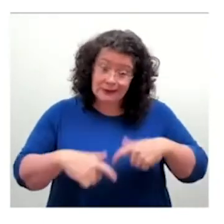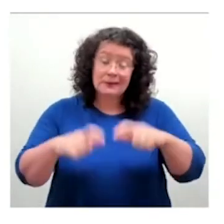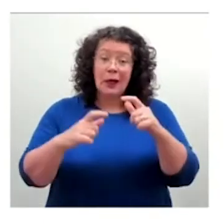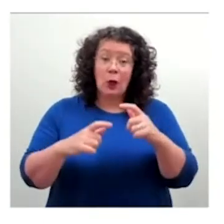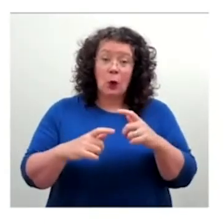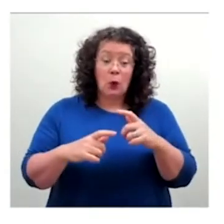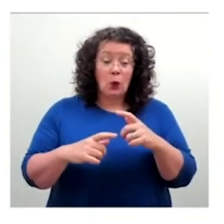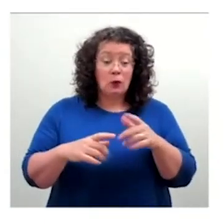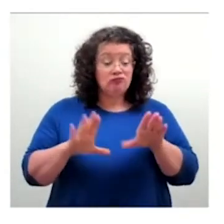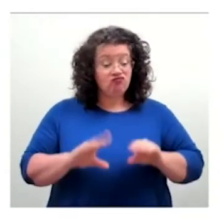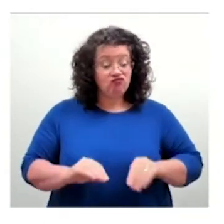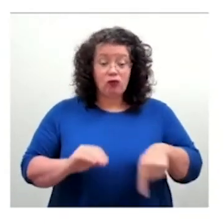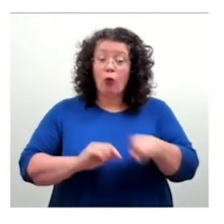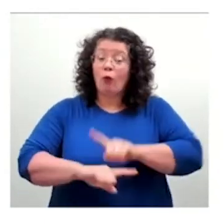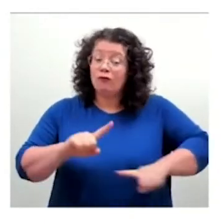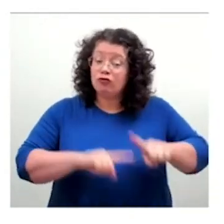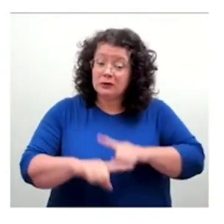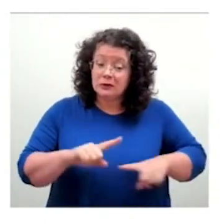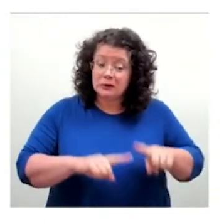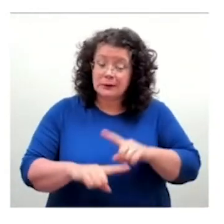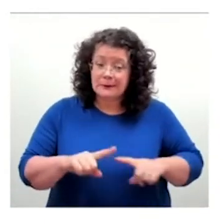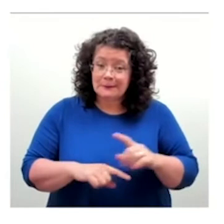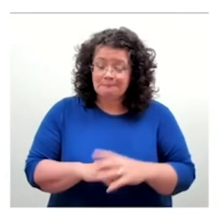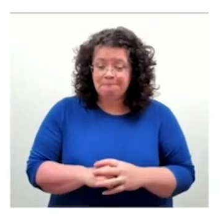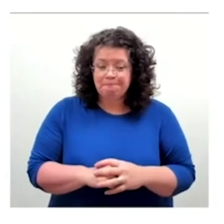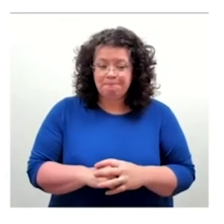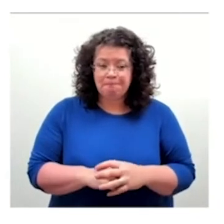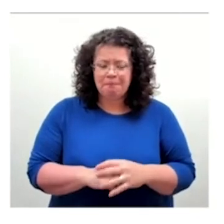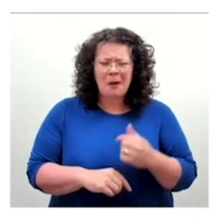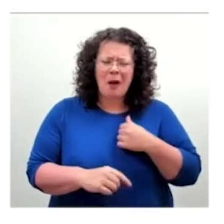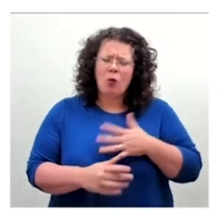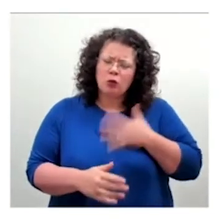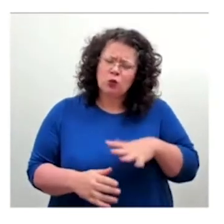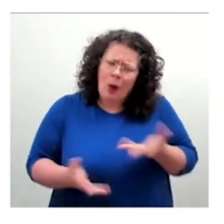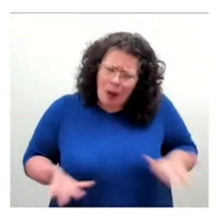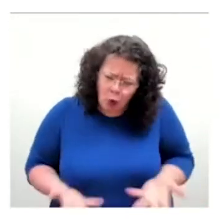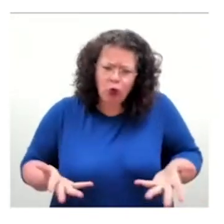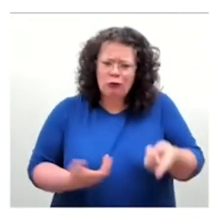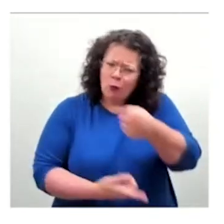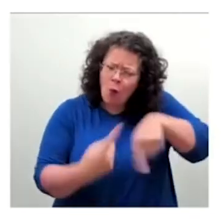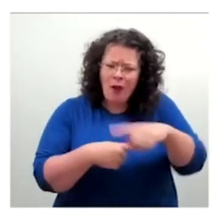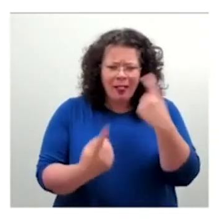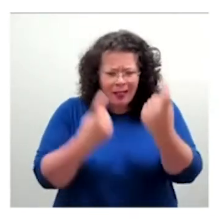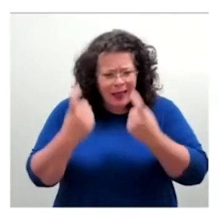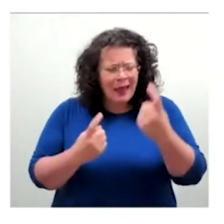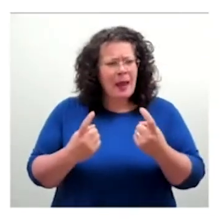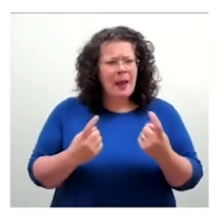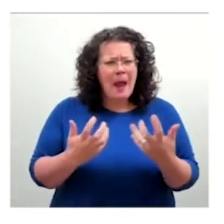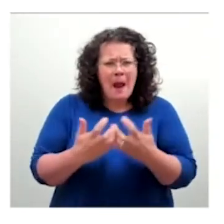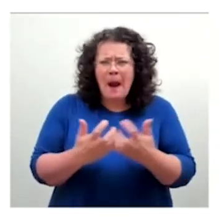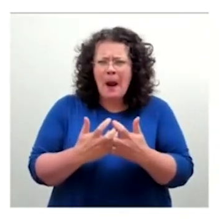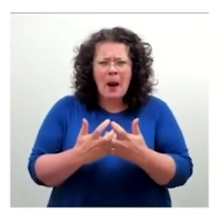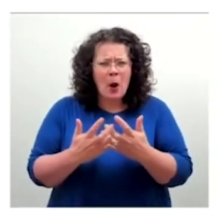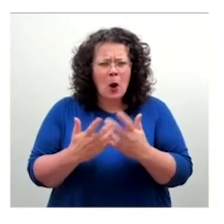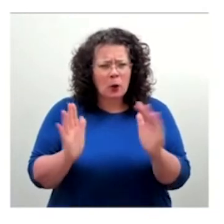all to be thinking about how we up our game, how we, even though we're busy, hard, parenting, educating, and doing everything